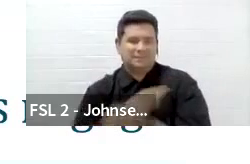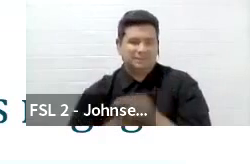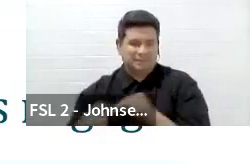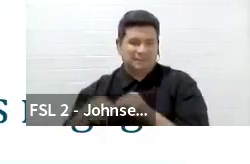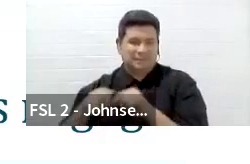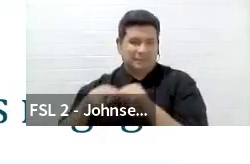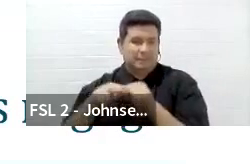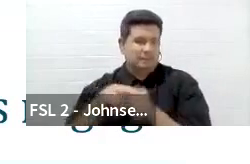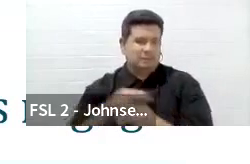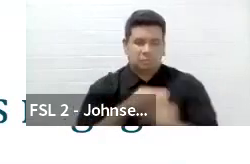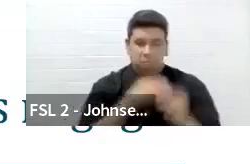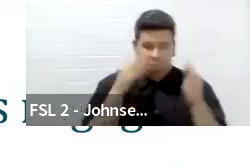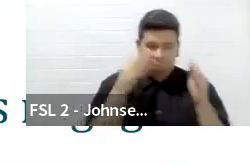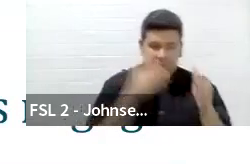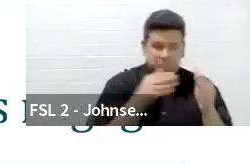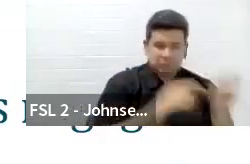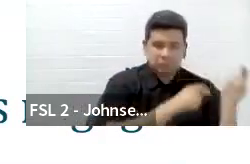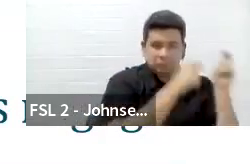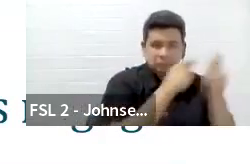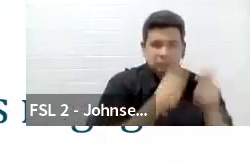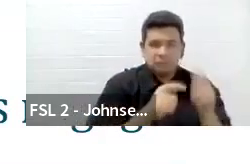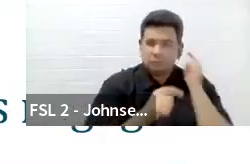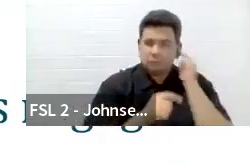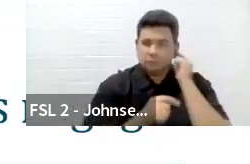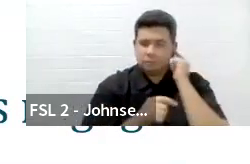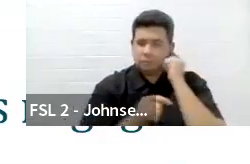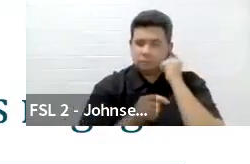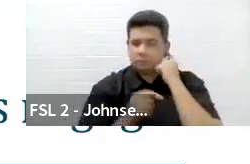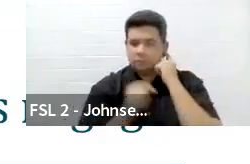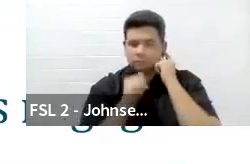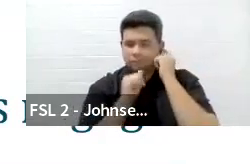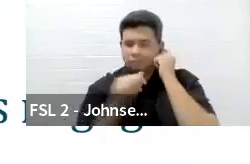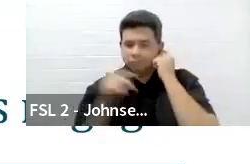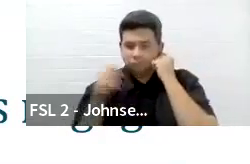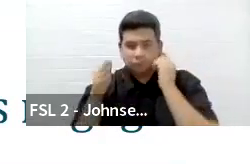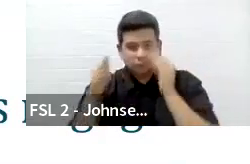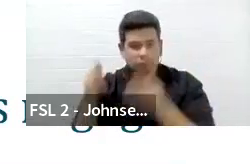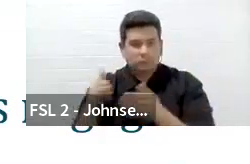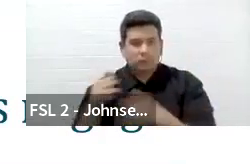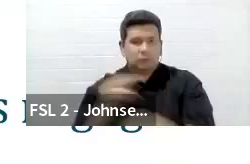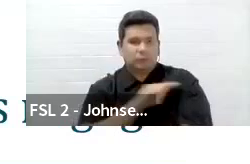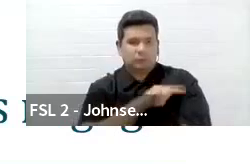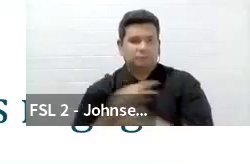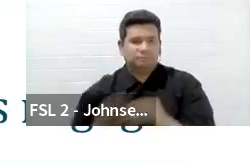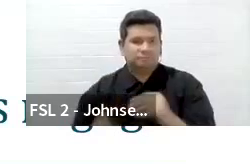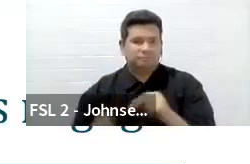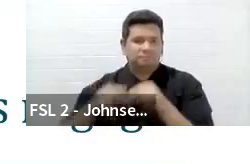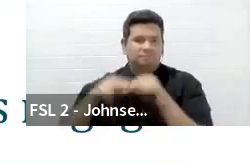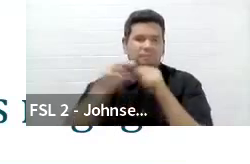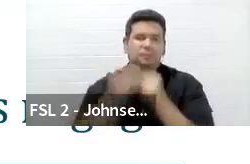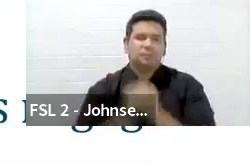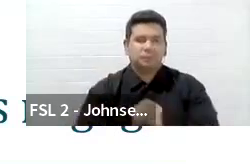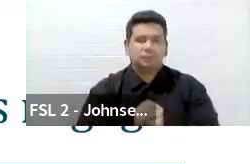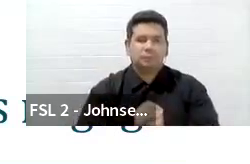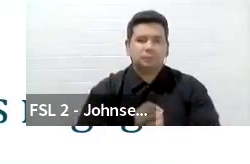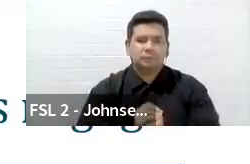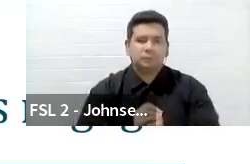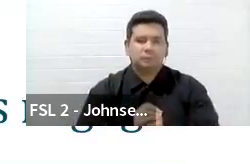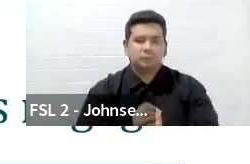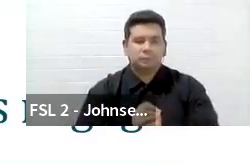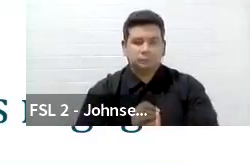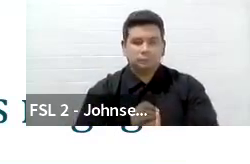this morning, I'll focus on natural increase, which means births and deaths, and I will not look at the effect of net migration for the